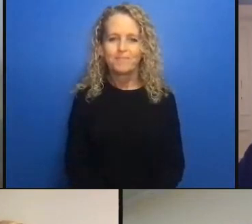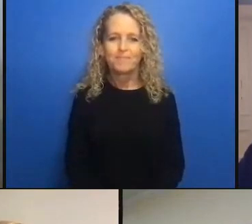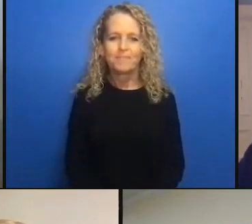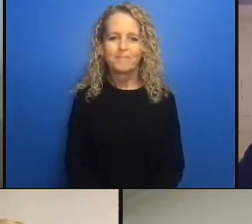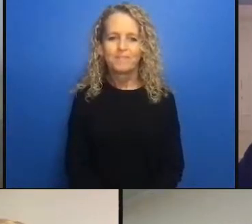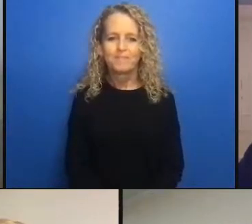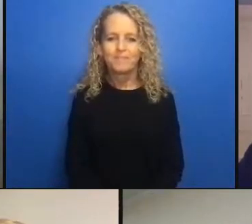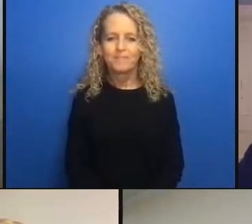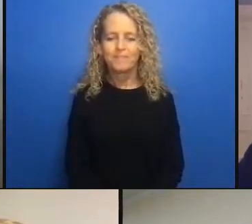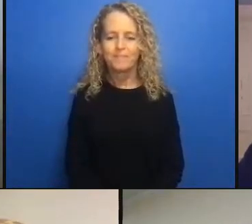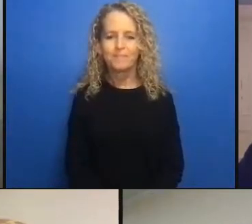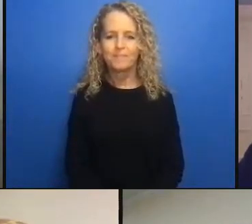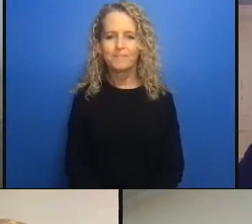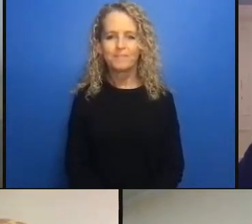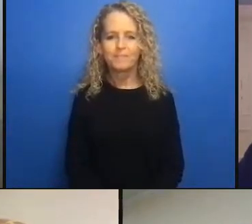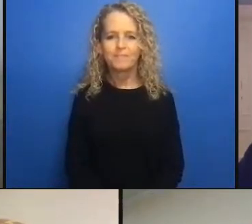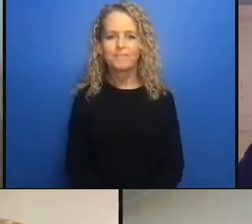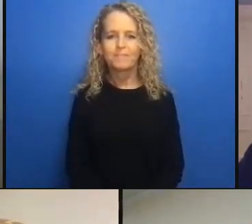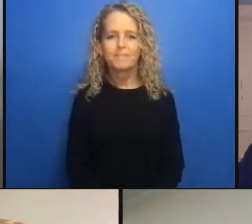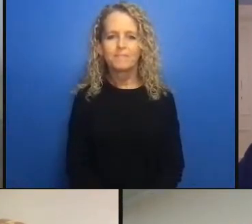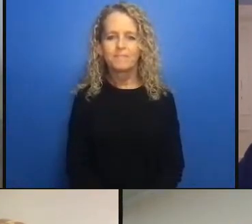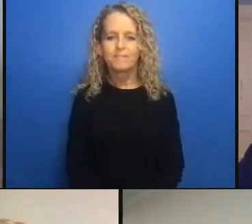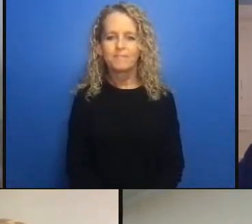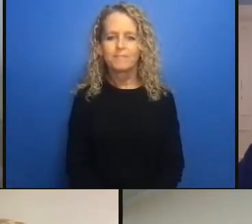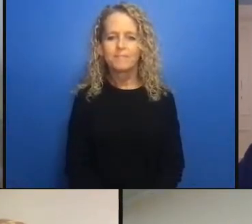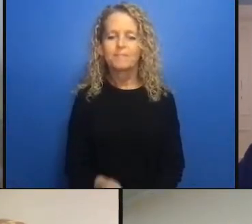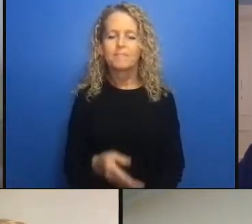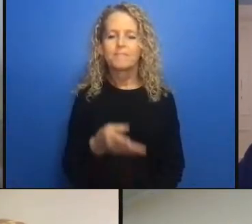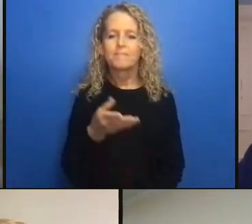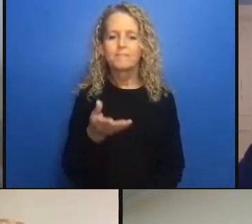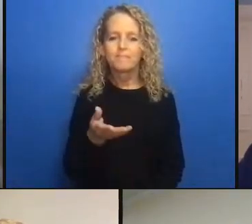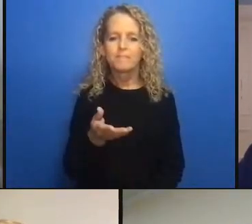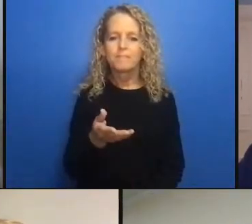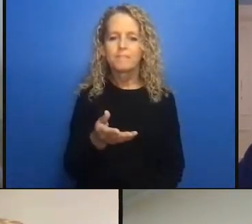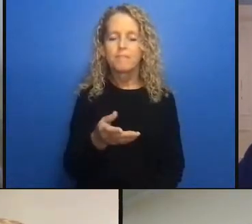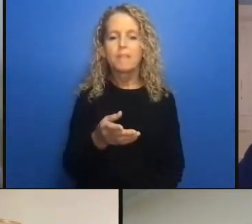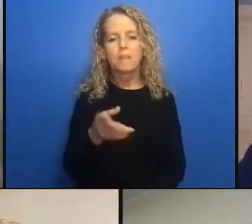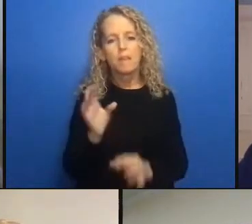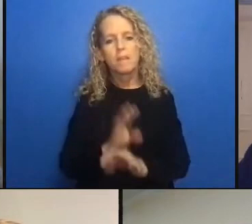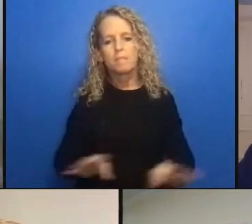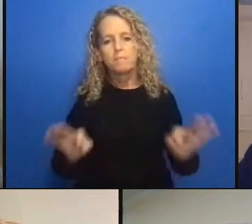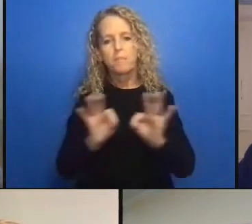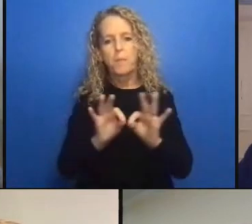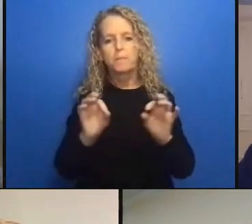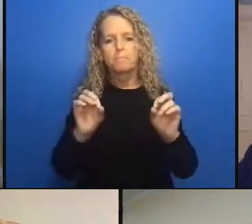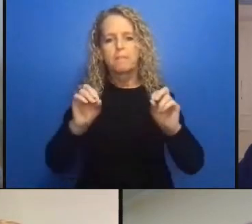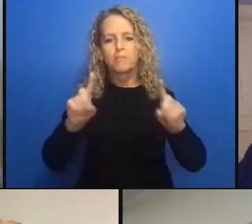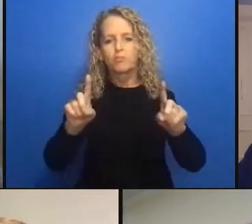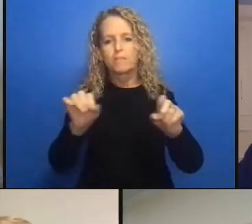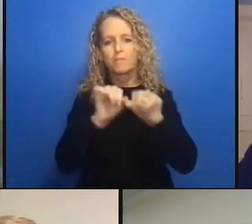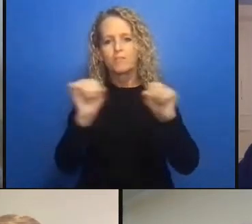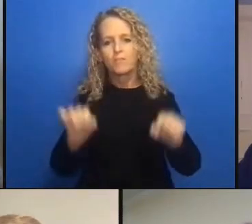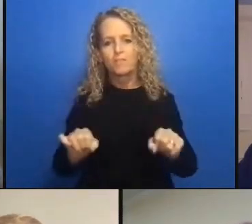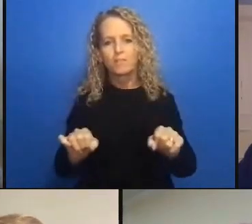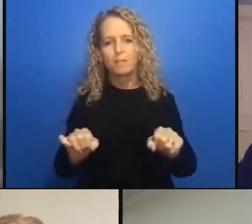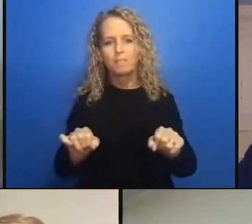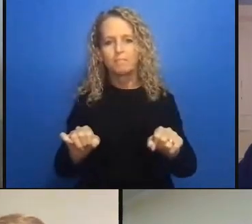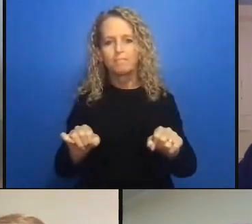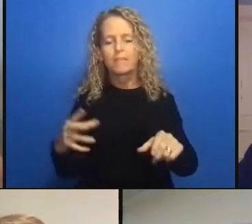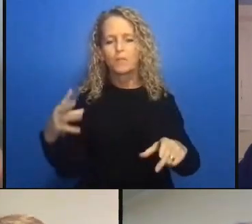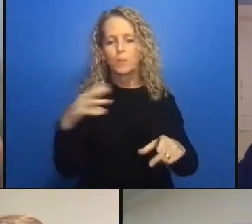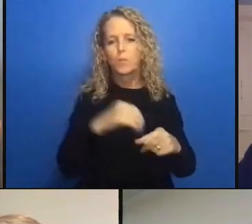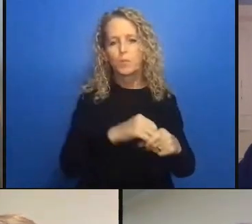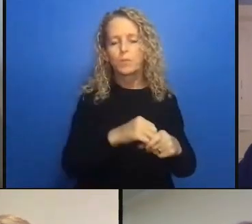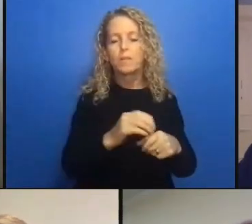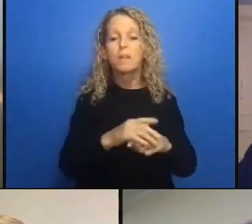You know, it comes down to there's a role to play for our educational system. But let me just say this as well. When it comes to